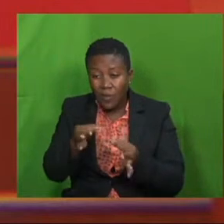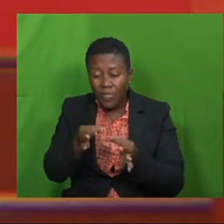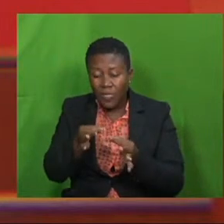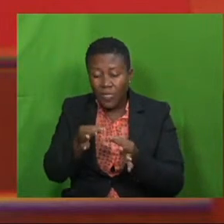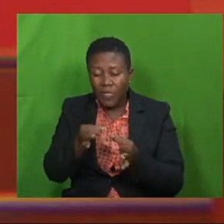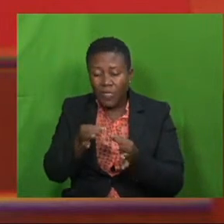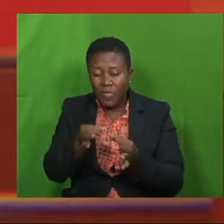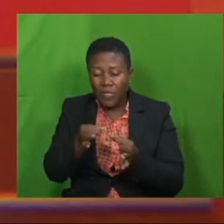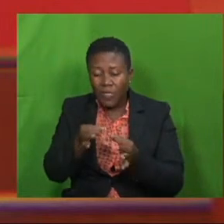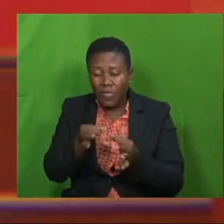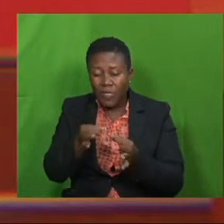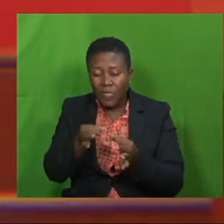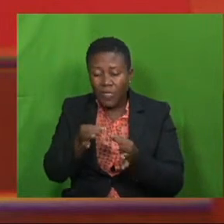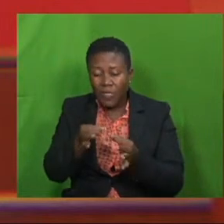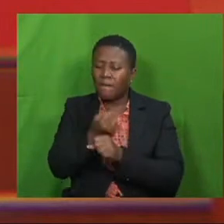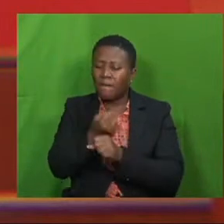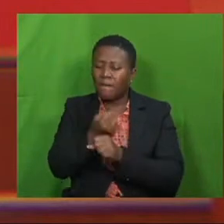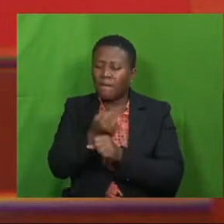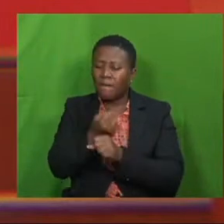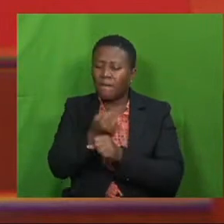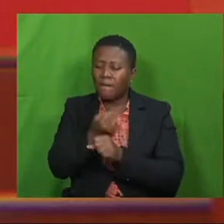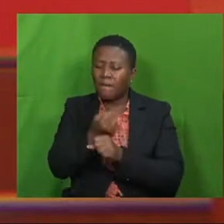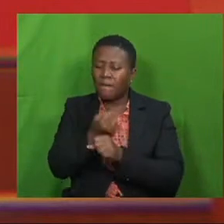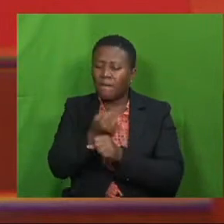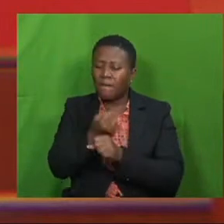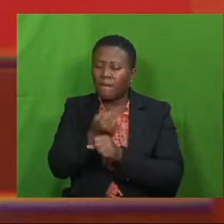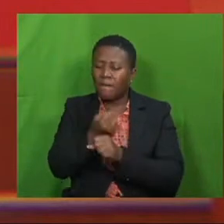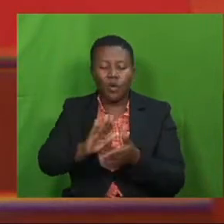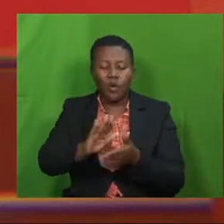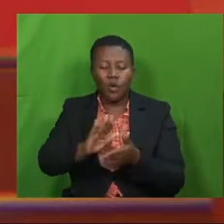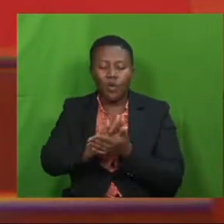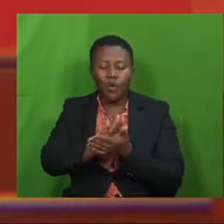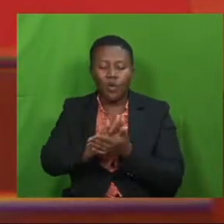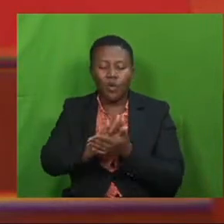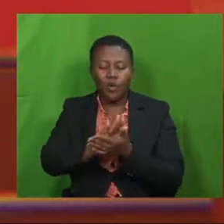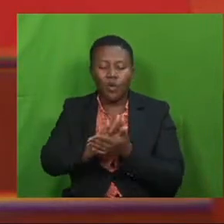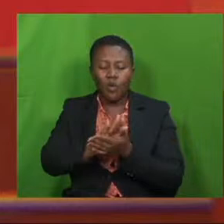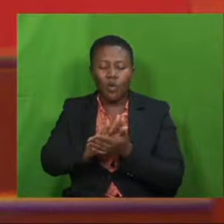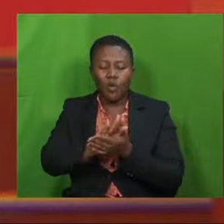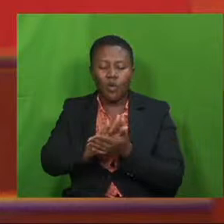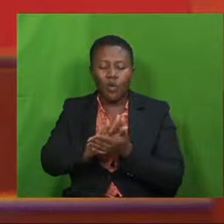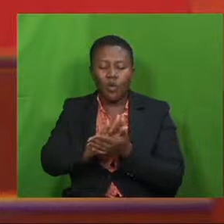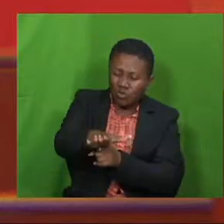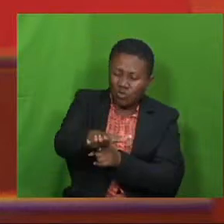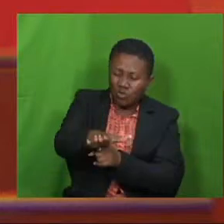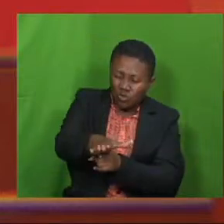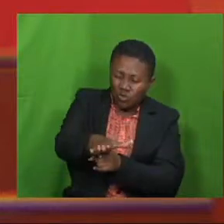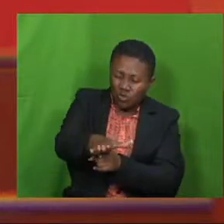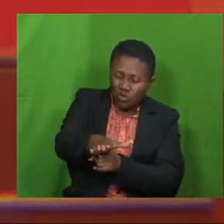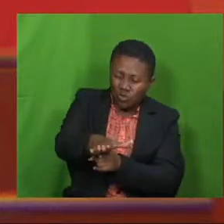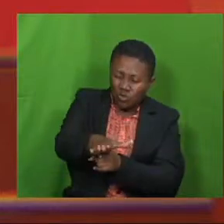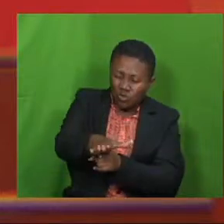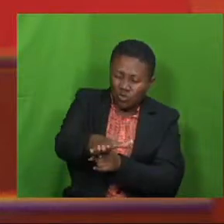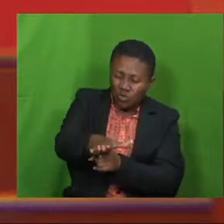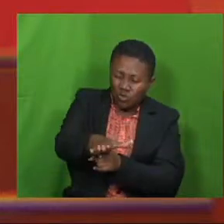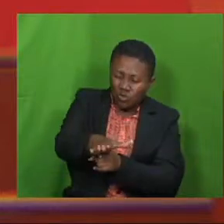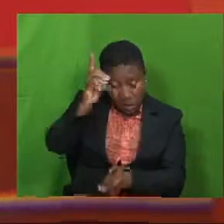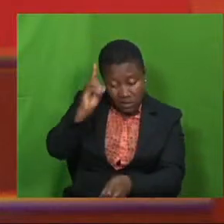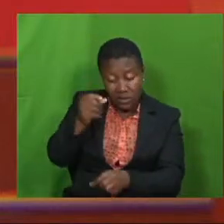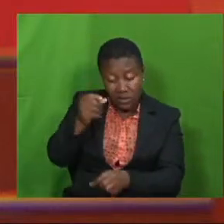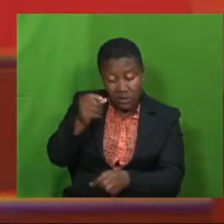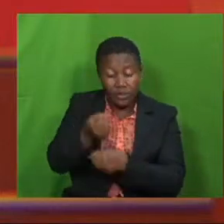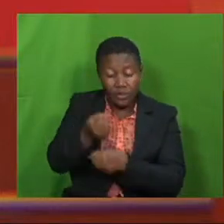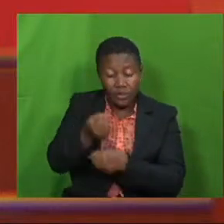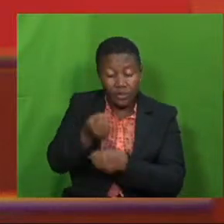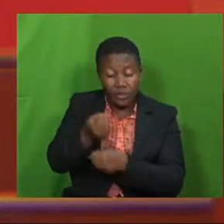work of the House more difficult and may slow down decision-making. It is my hope